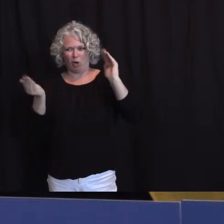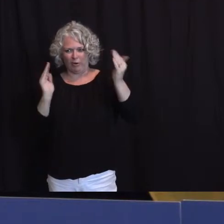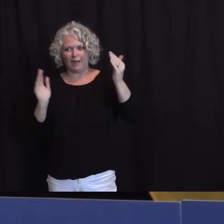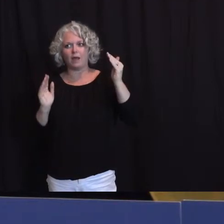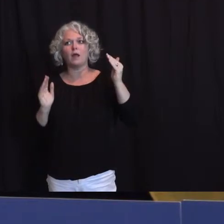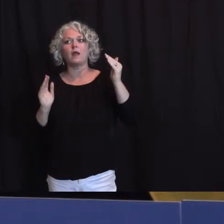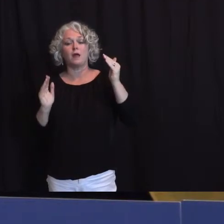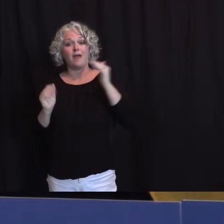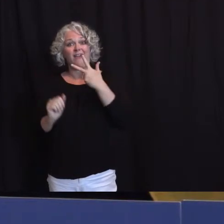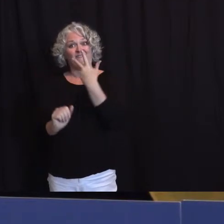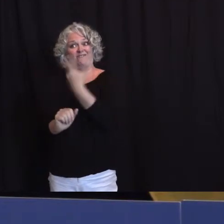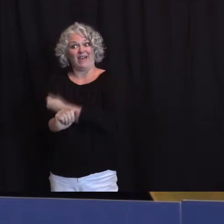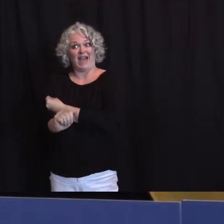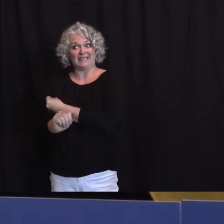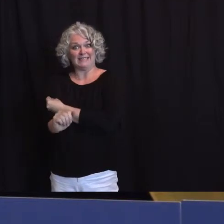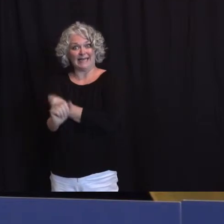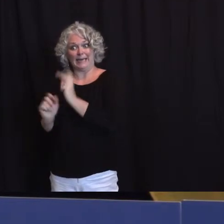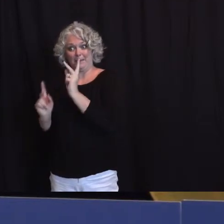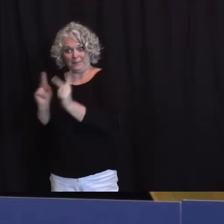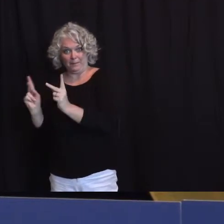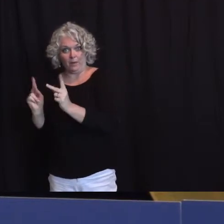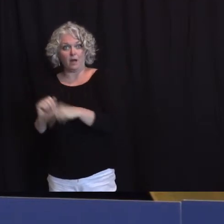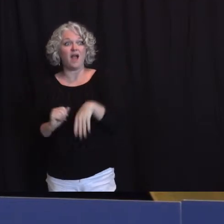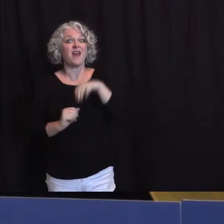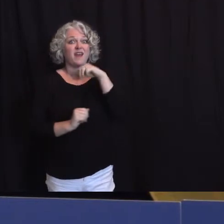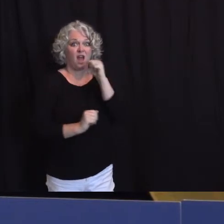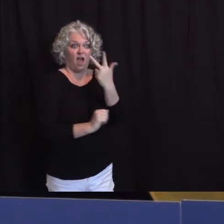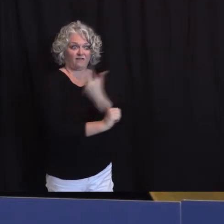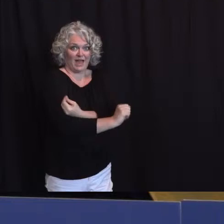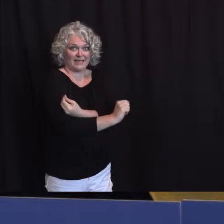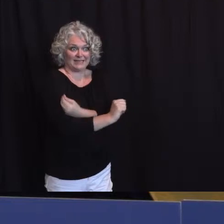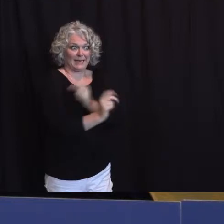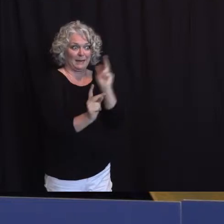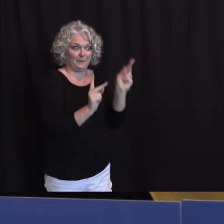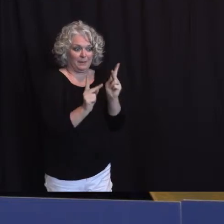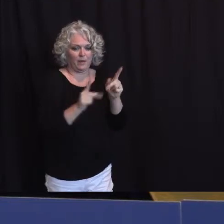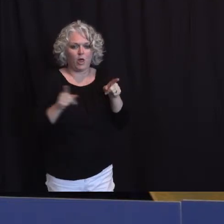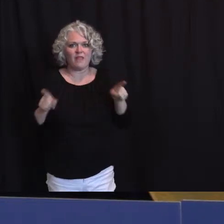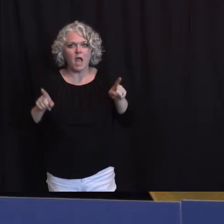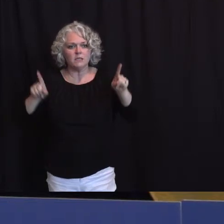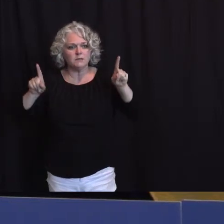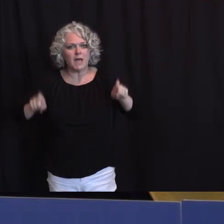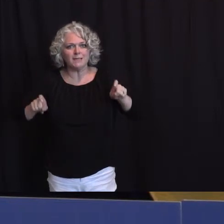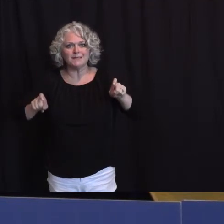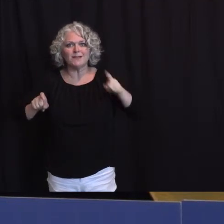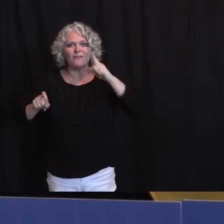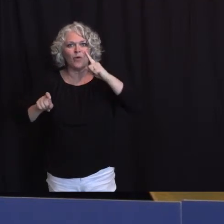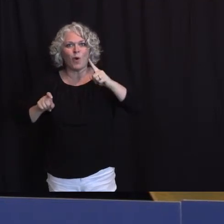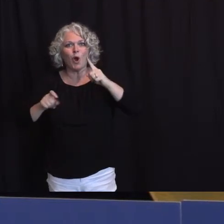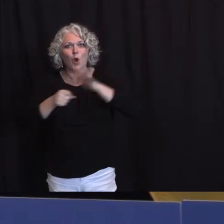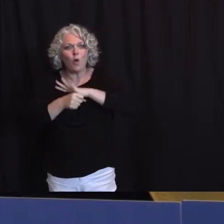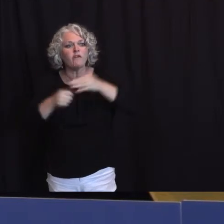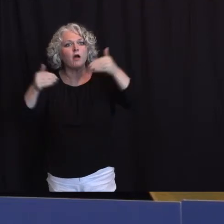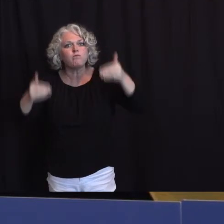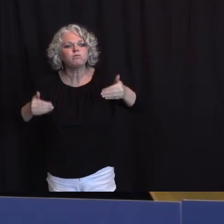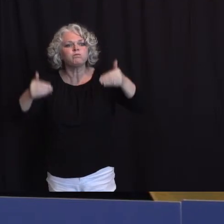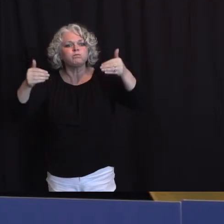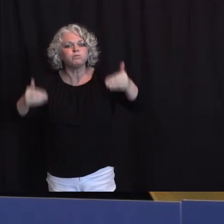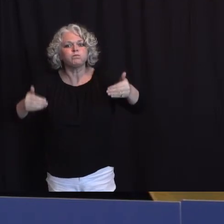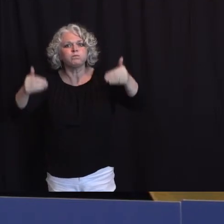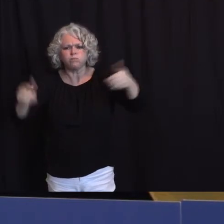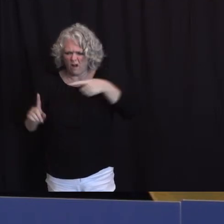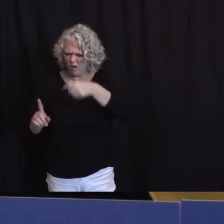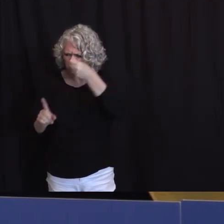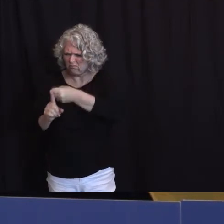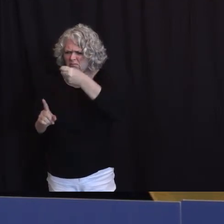vaccinated versus unvaccinated individuals, and you're following them through time, and you're testing them along the way. So that's why you're able to determine, for example,